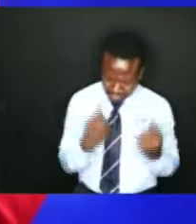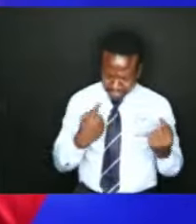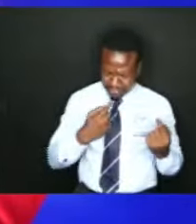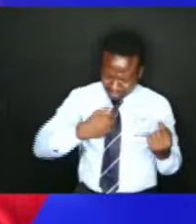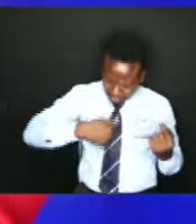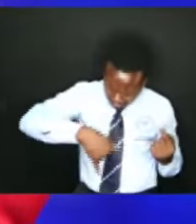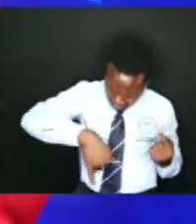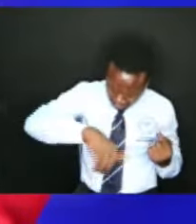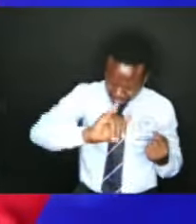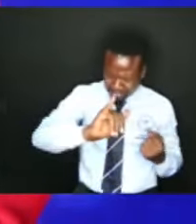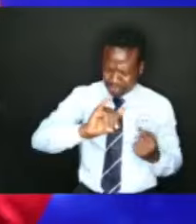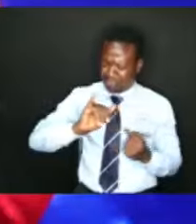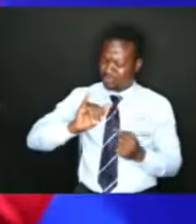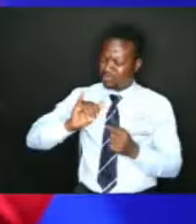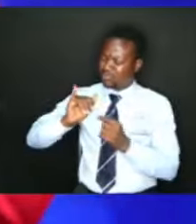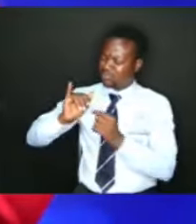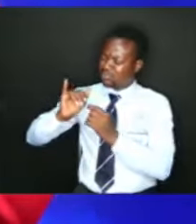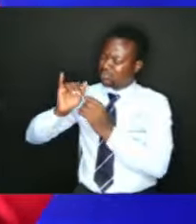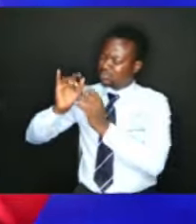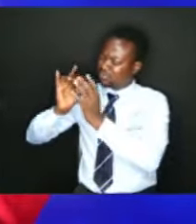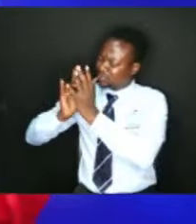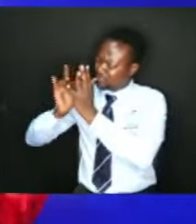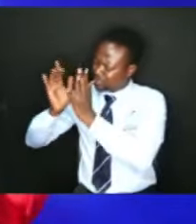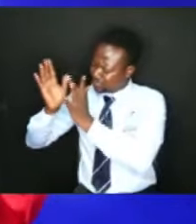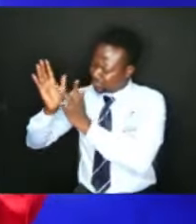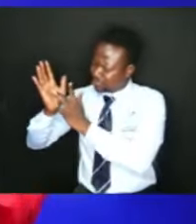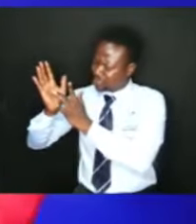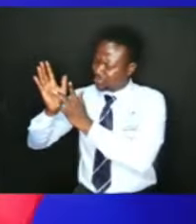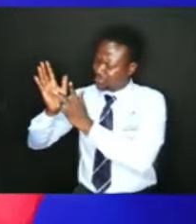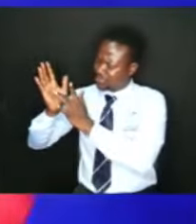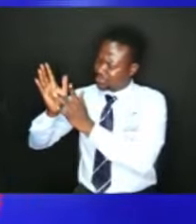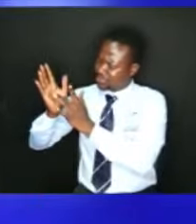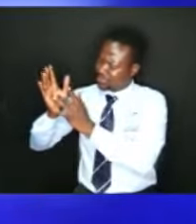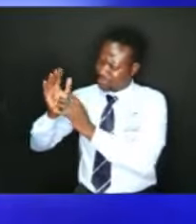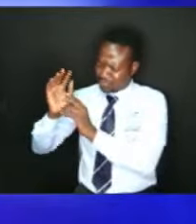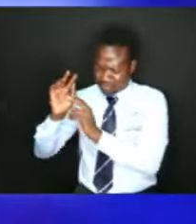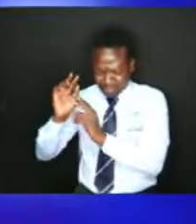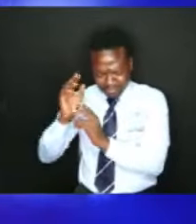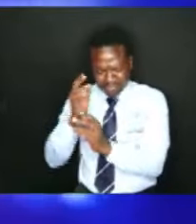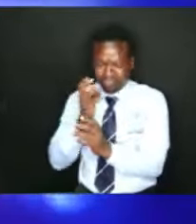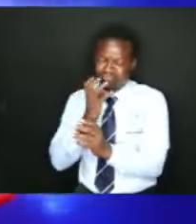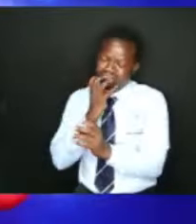U Jesus. Uhuye na wotoye nseni etie.